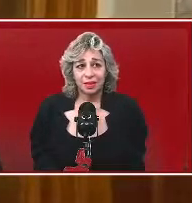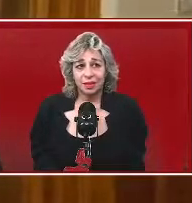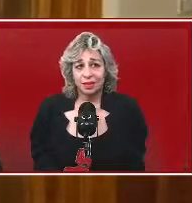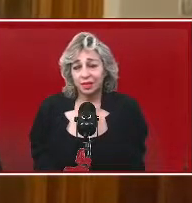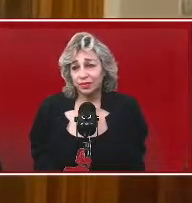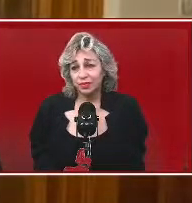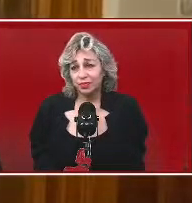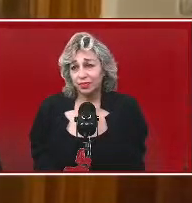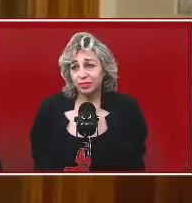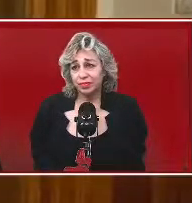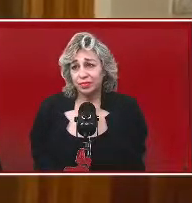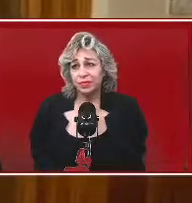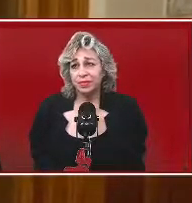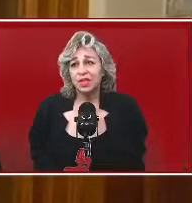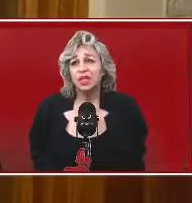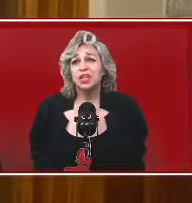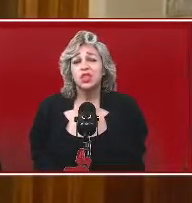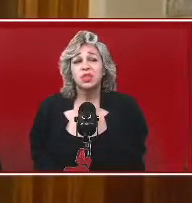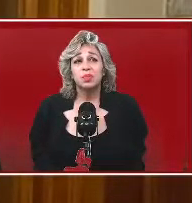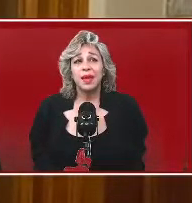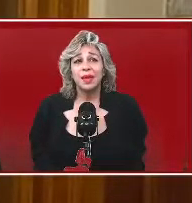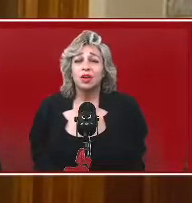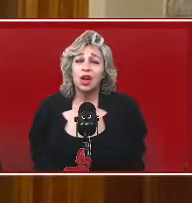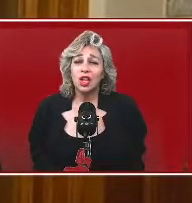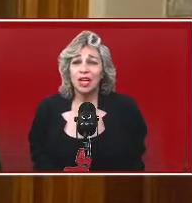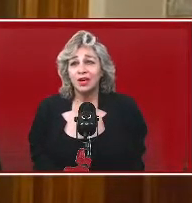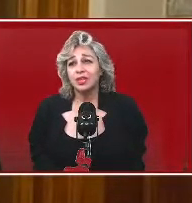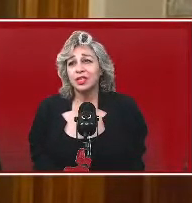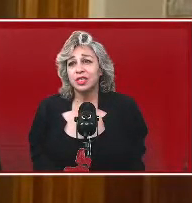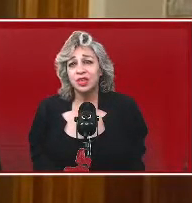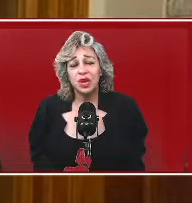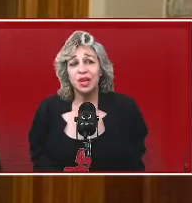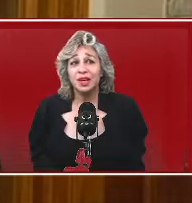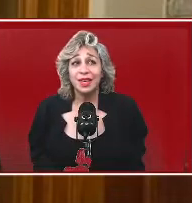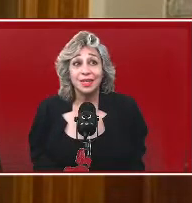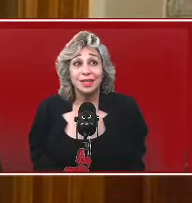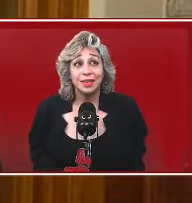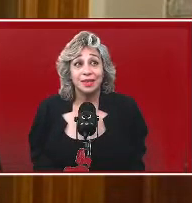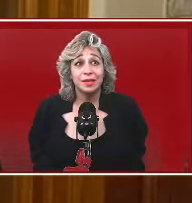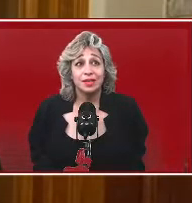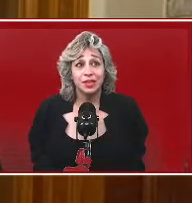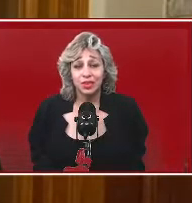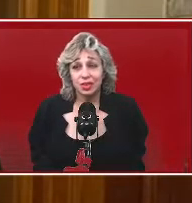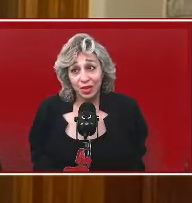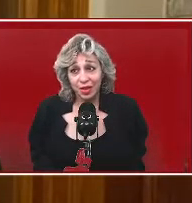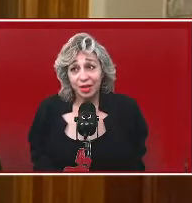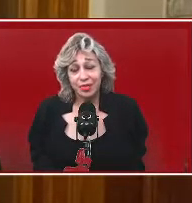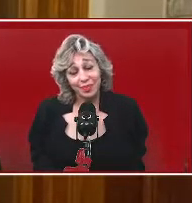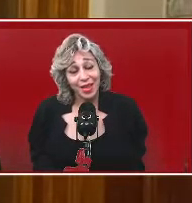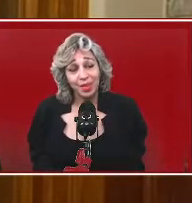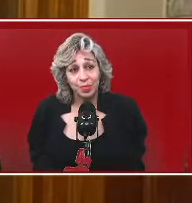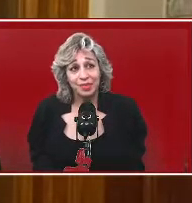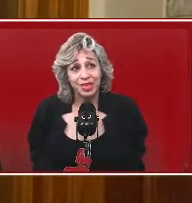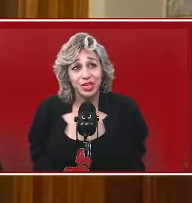llamar a no hacerle caso to make a call out to not listen to the